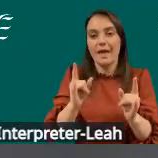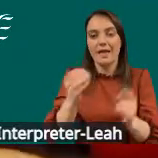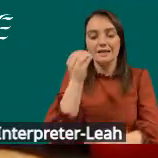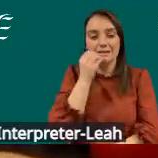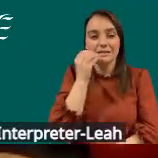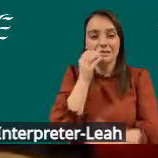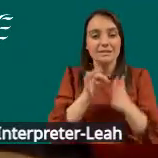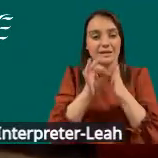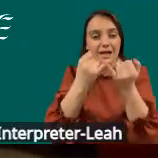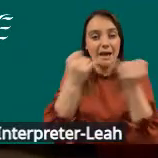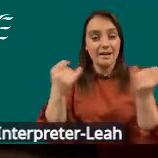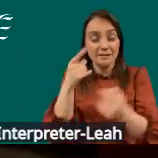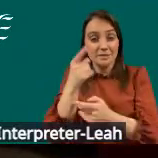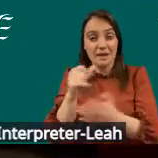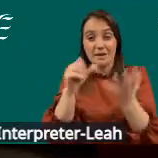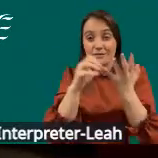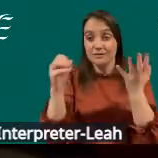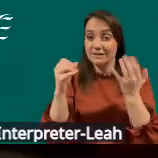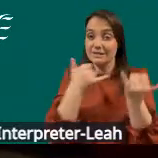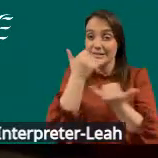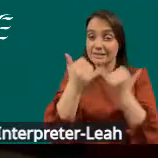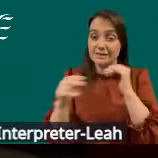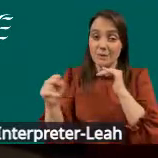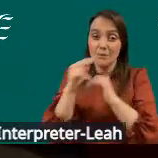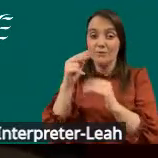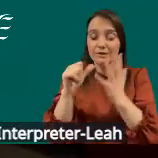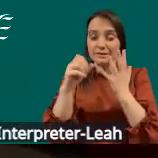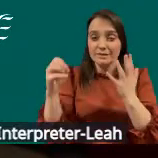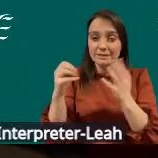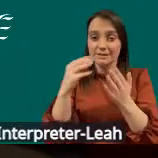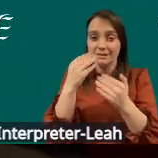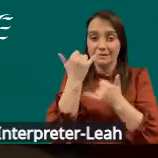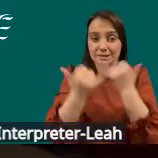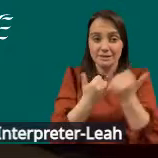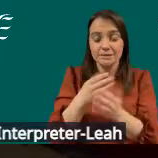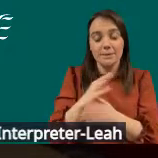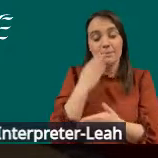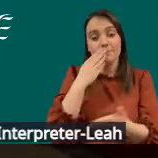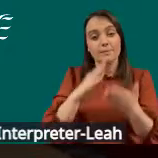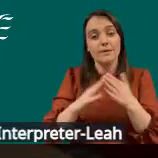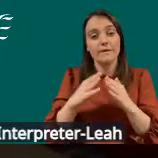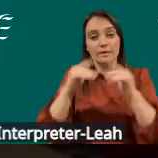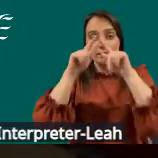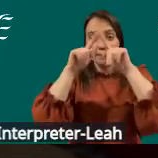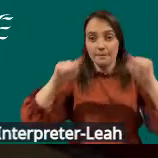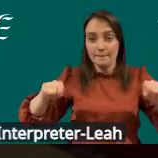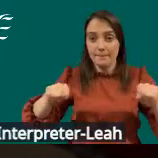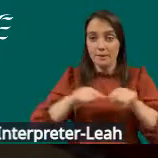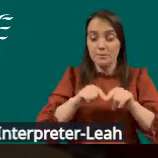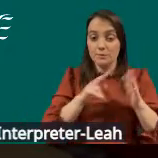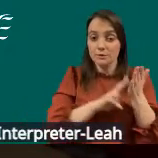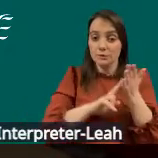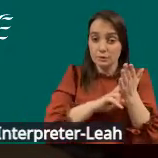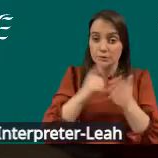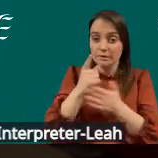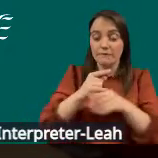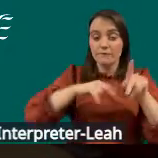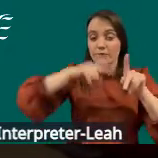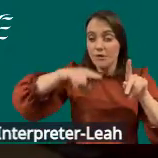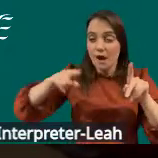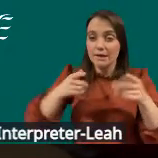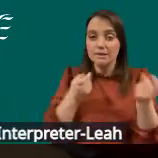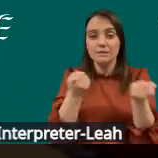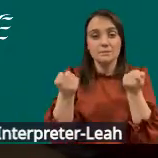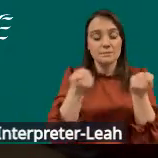more. Those messages are: follow the food guide pyramid and guidelines for variety, moderation,